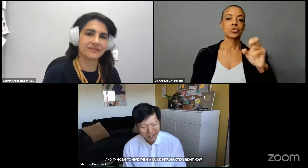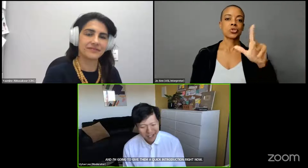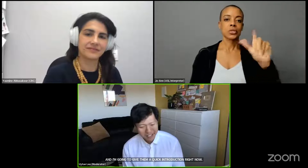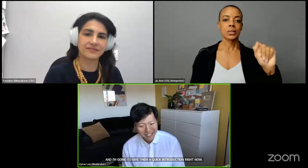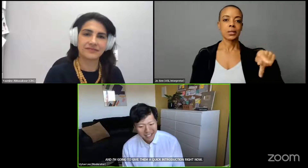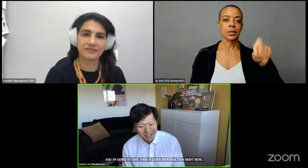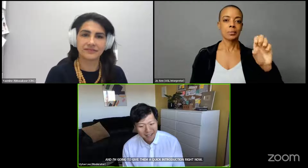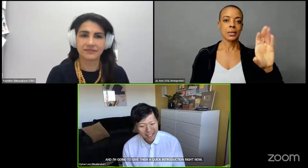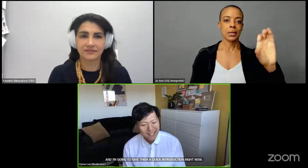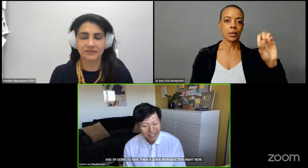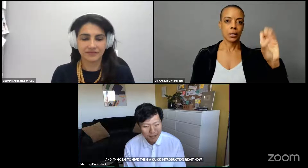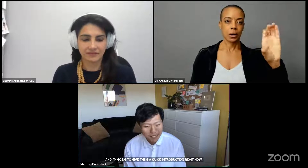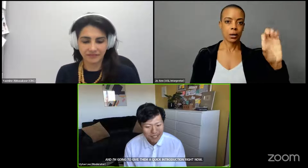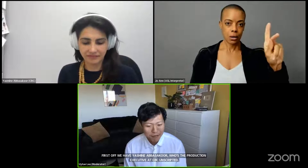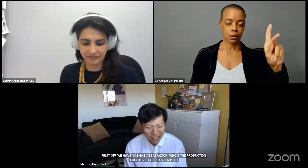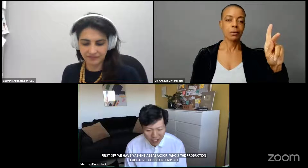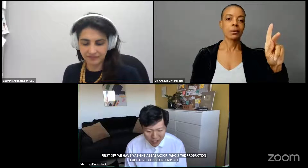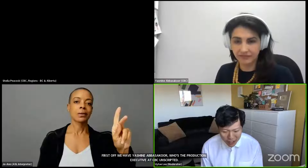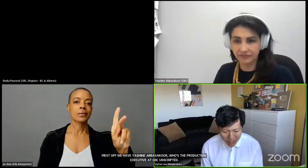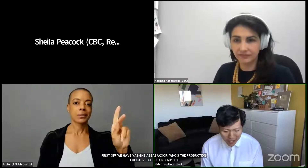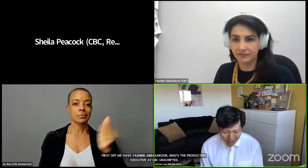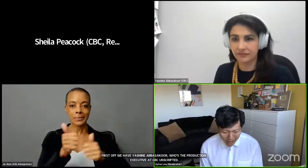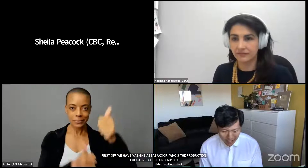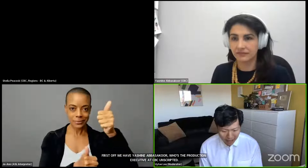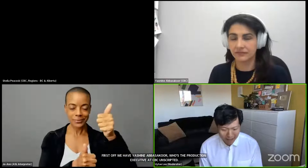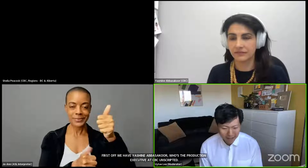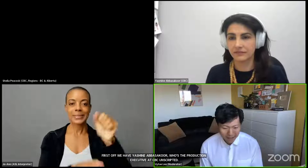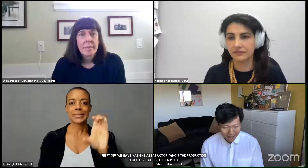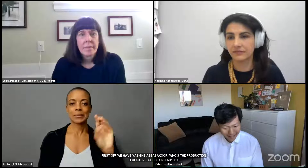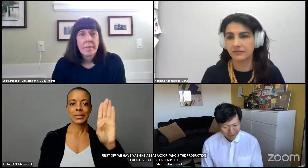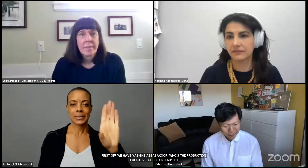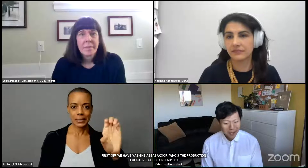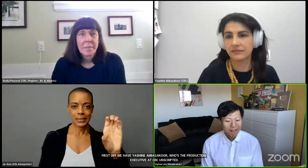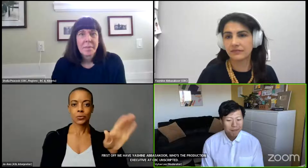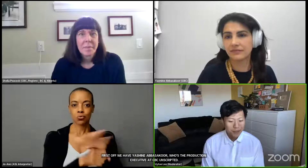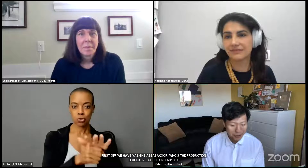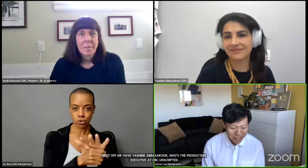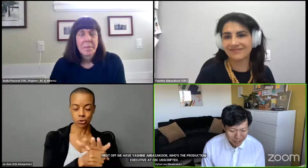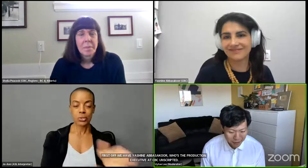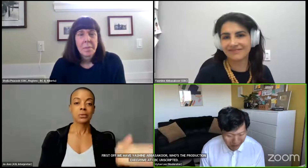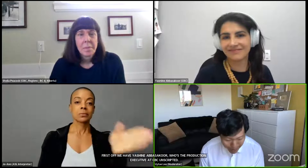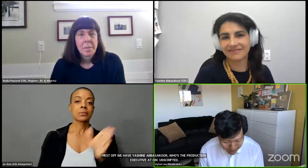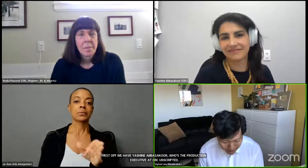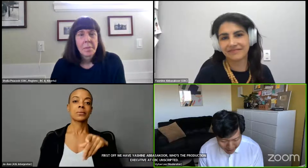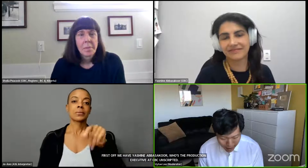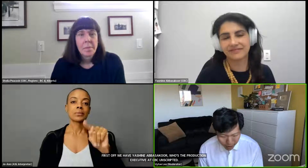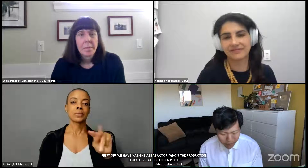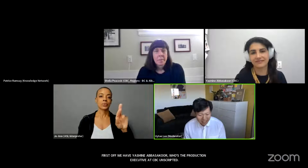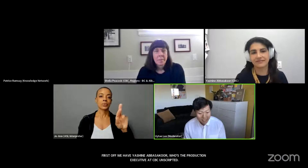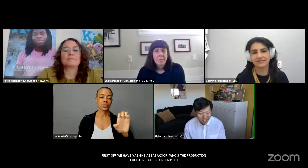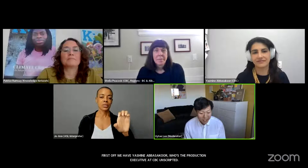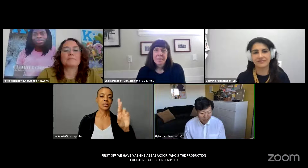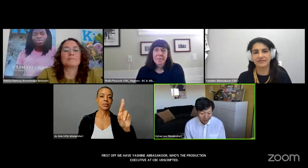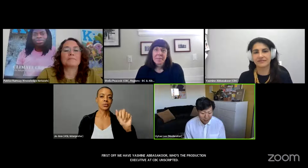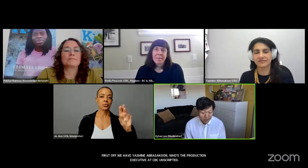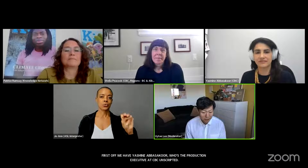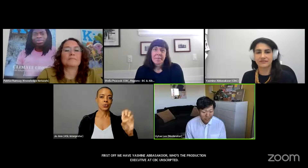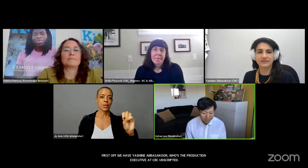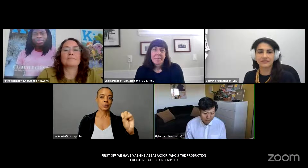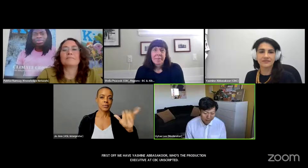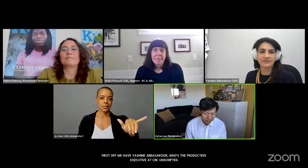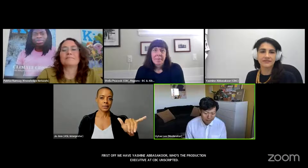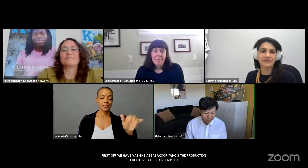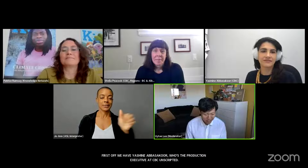who's a production executive at CBC Regions. Next, we have Patrice Ramsay, who's the Senior Manager